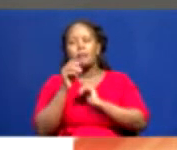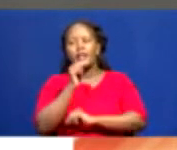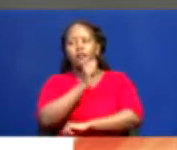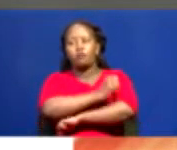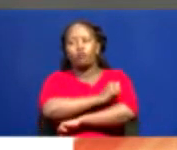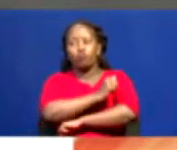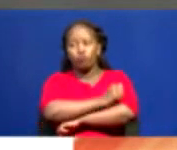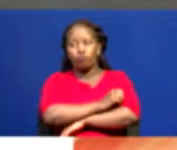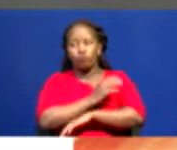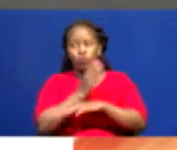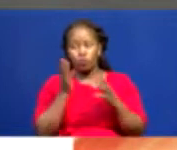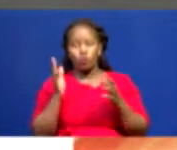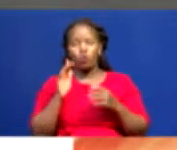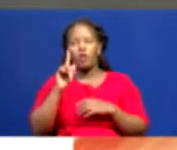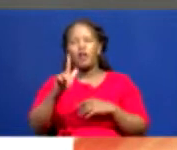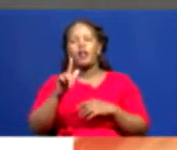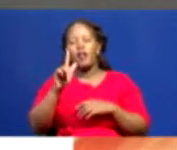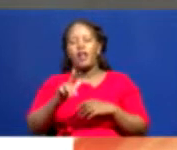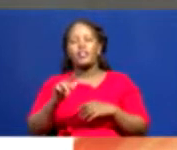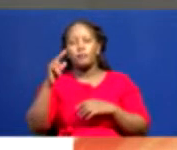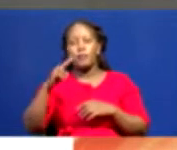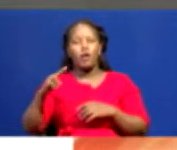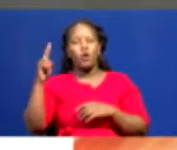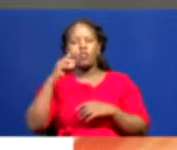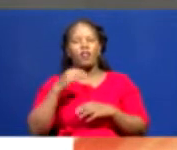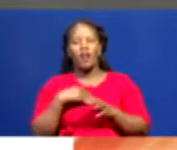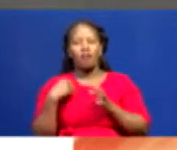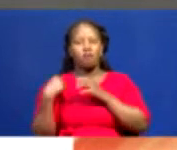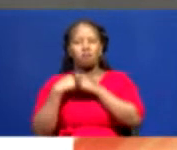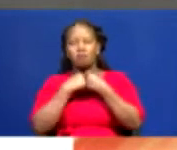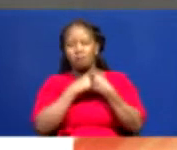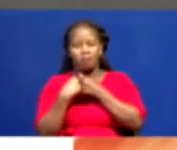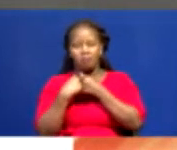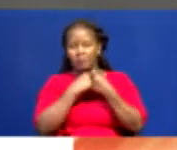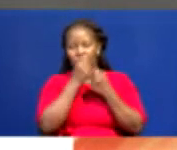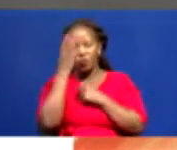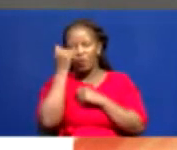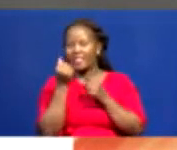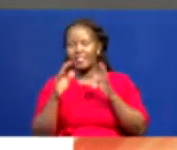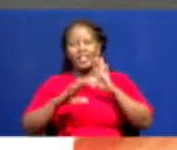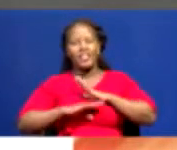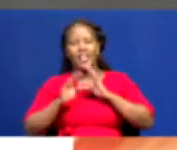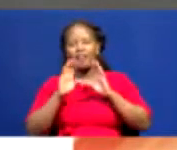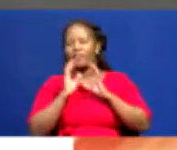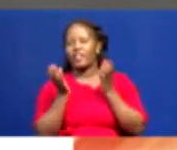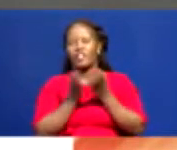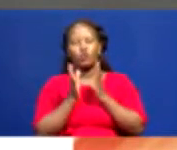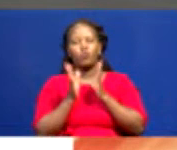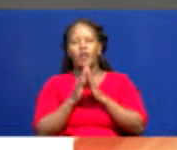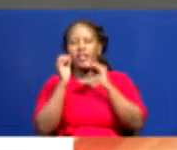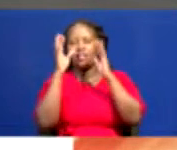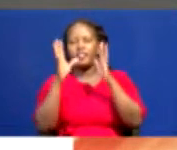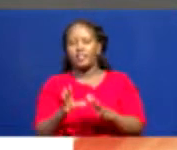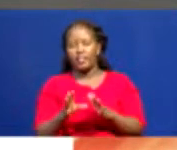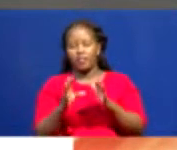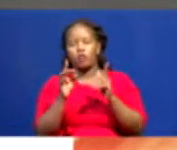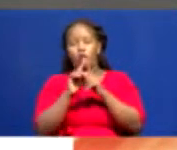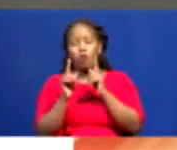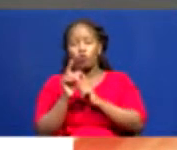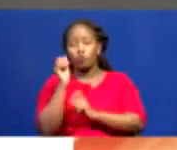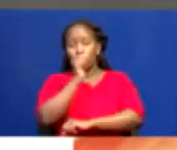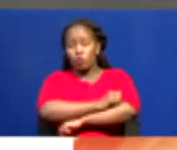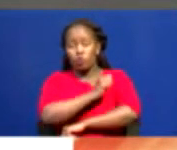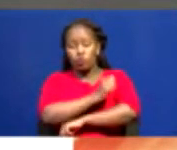Kiri location in Laikipia North is grappling with a lack of adequate classrooms and teachers. The school, despite being a